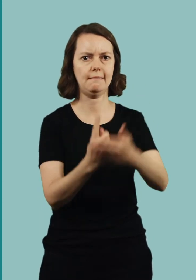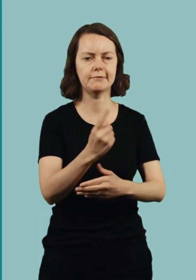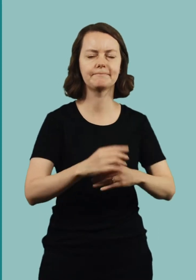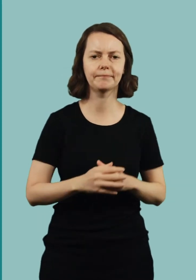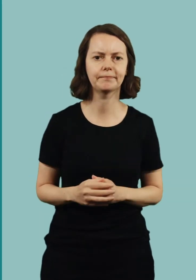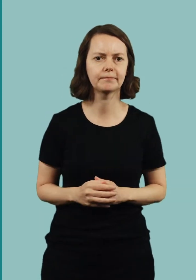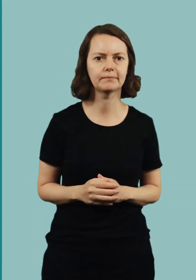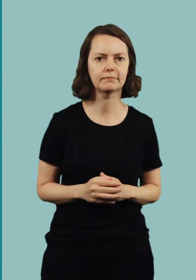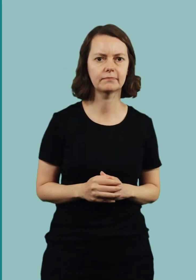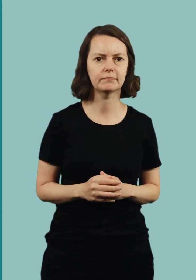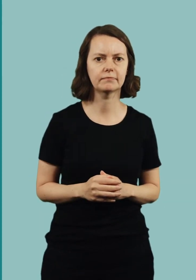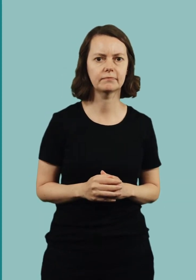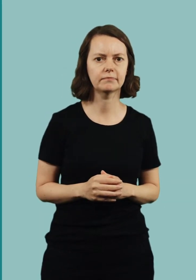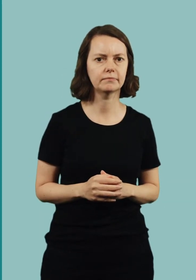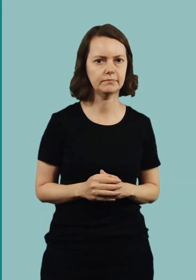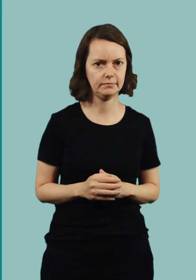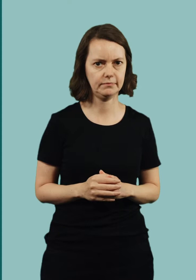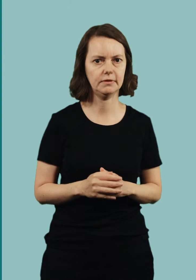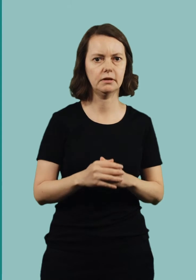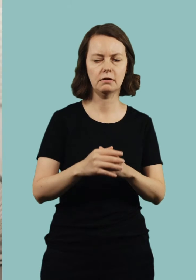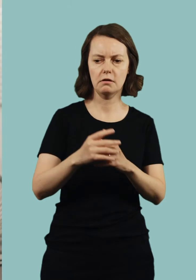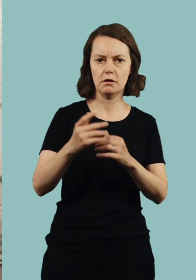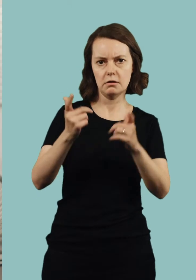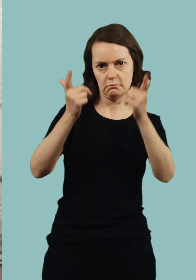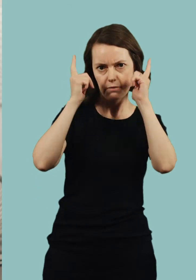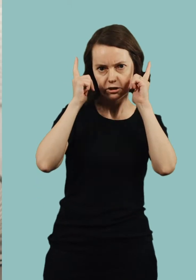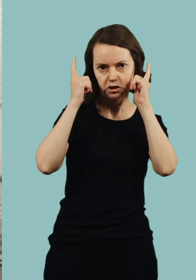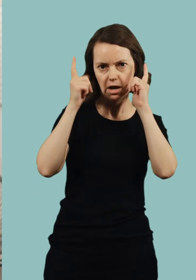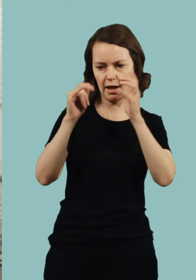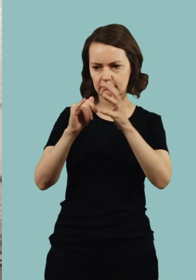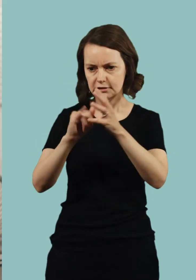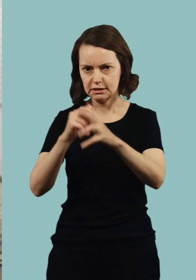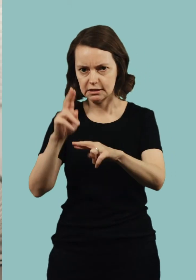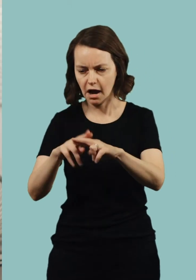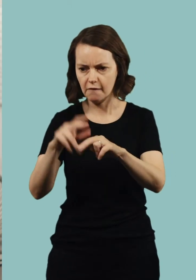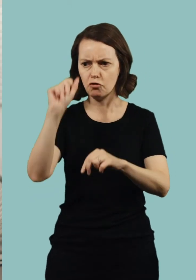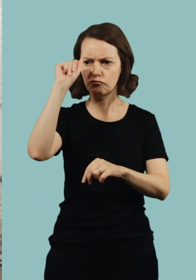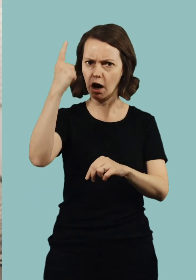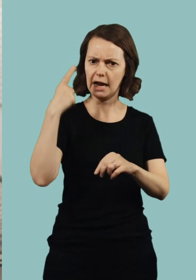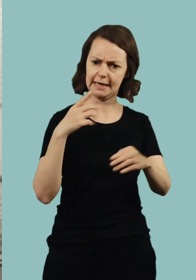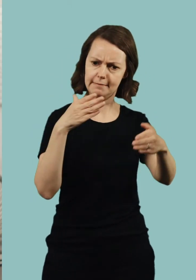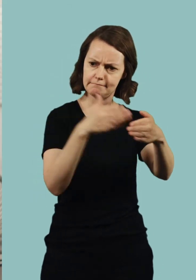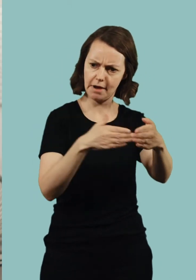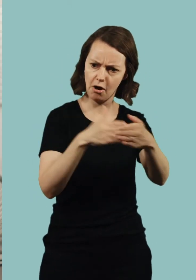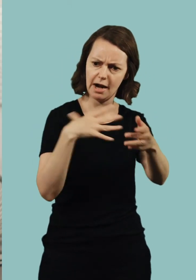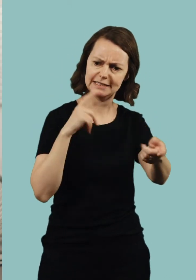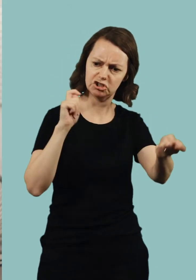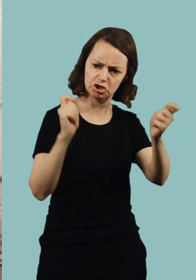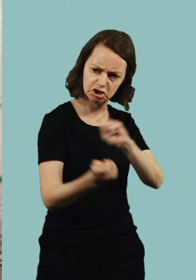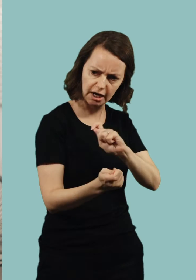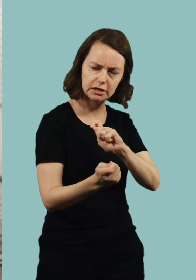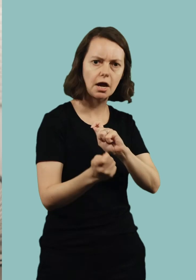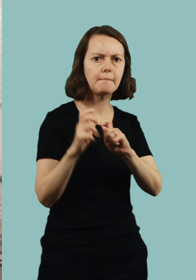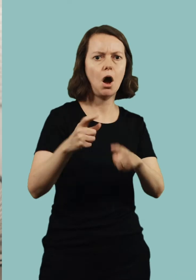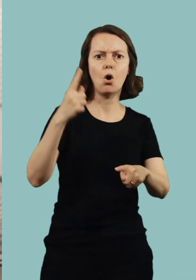responsible for ensuring the adjustment is completed. When an employer or employee identifies a requirement for a